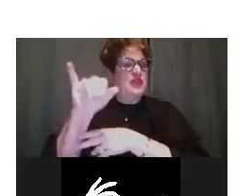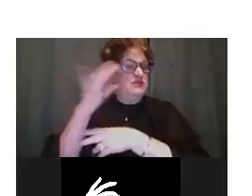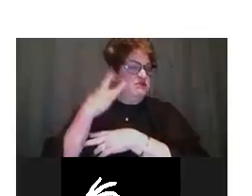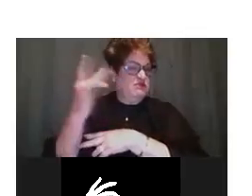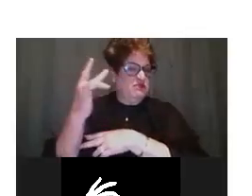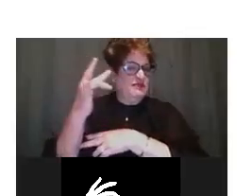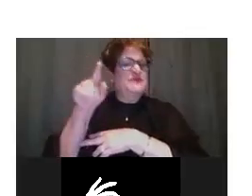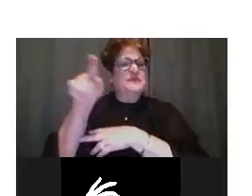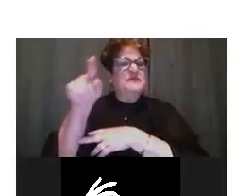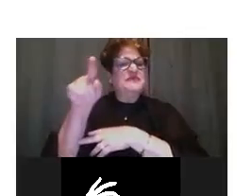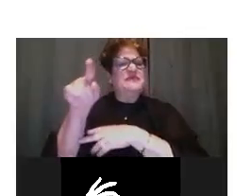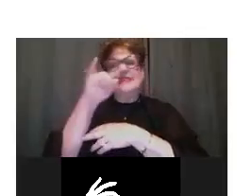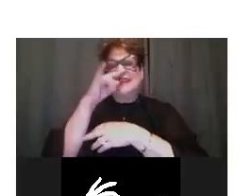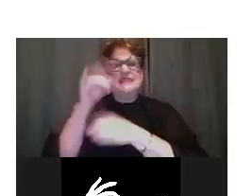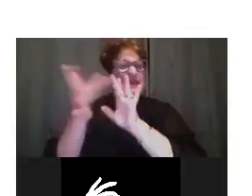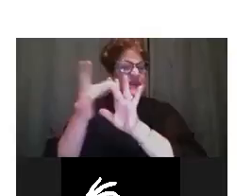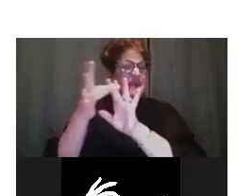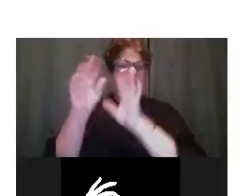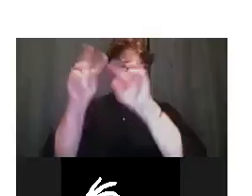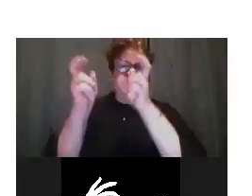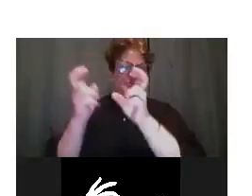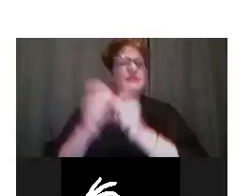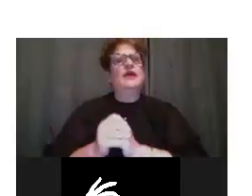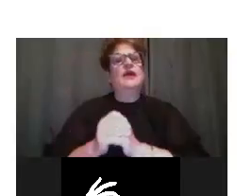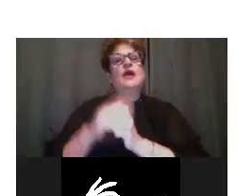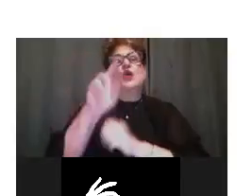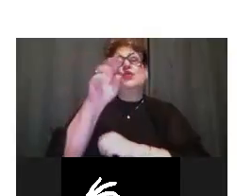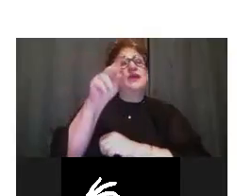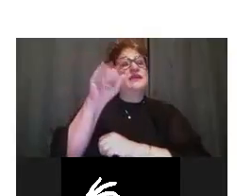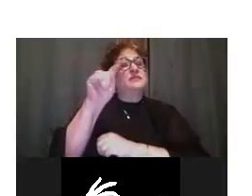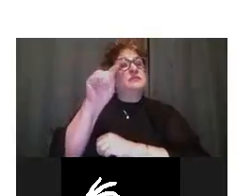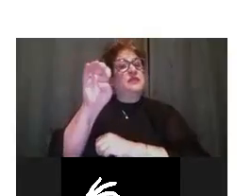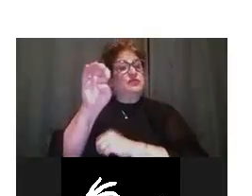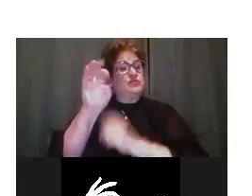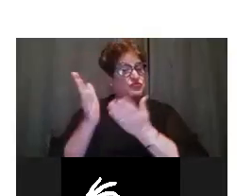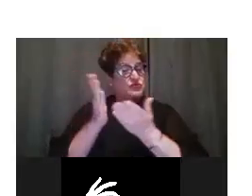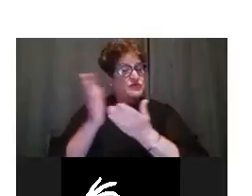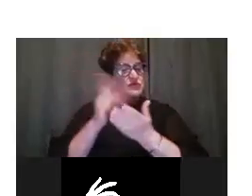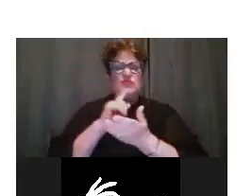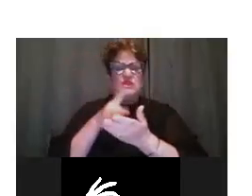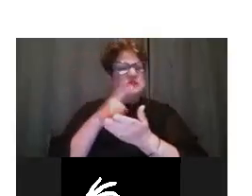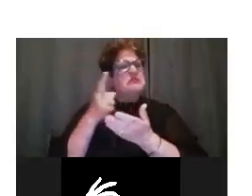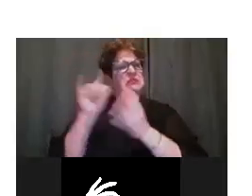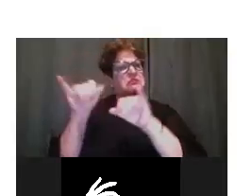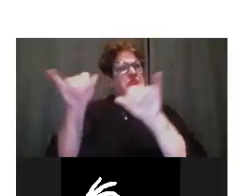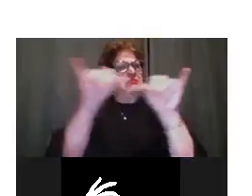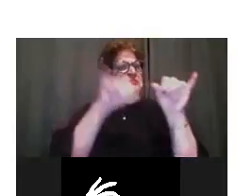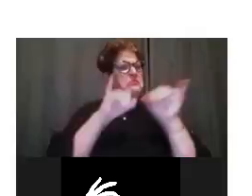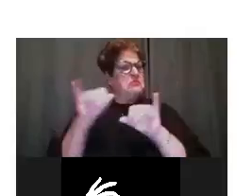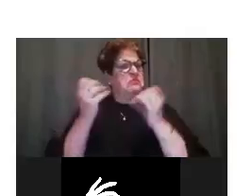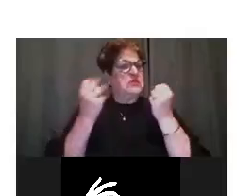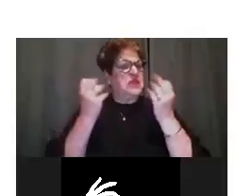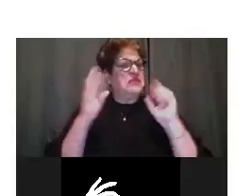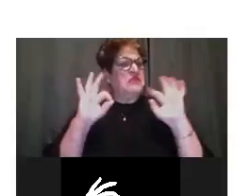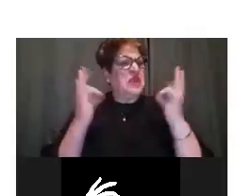into consideration that respite services is a very common service that families use. However, there